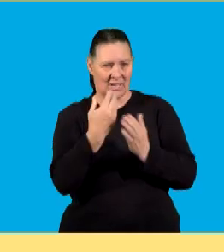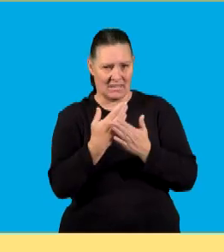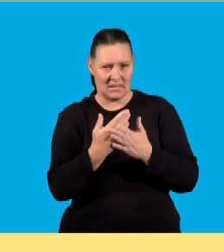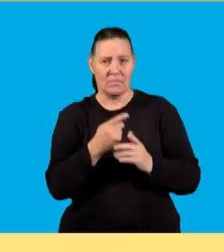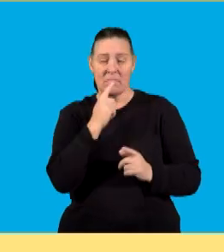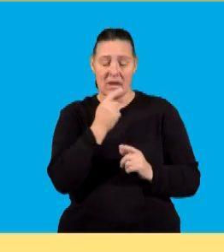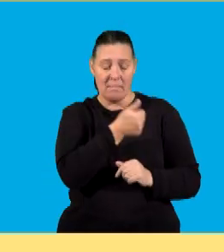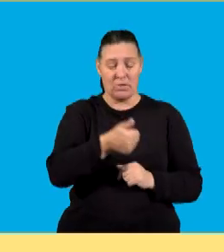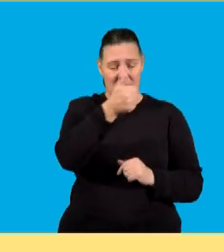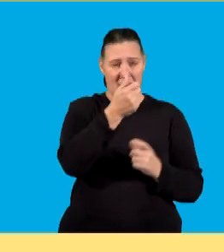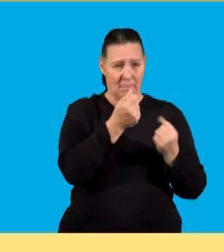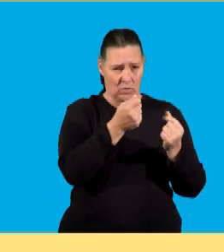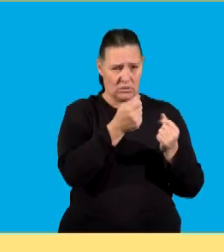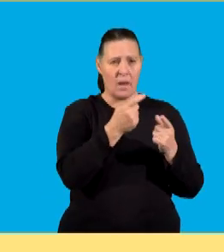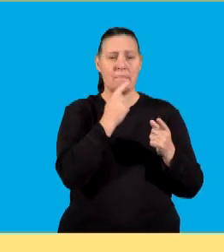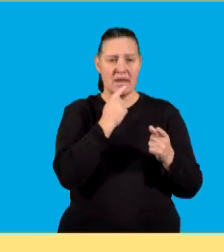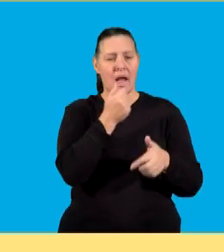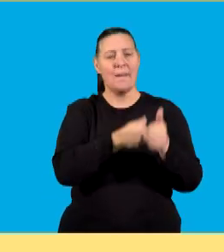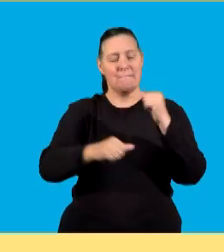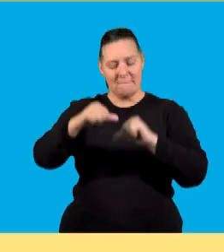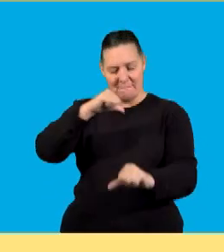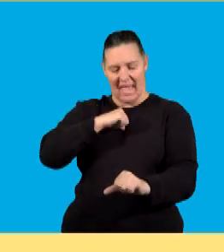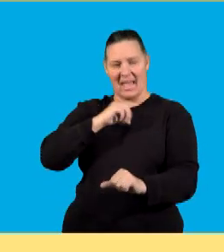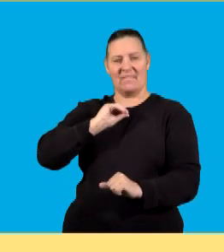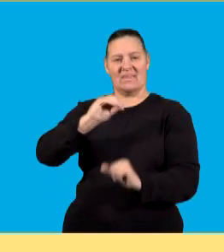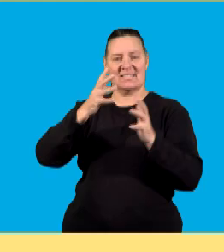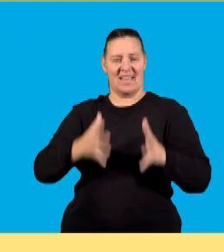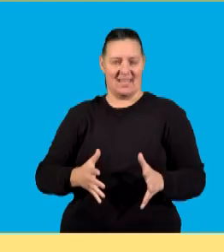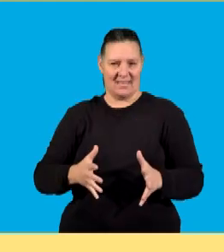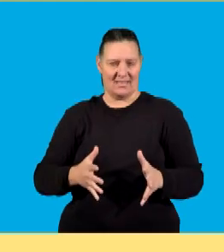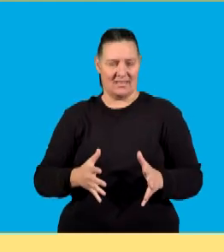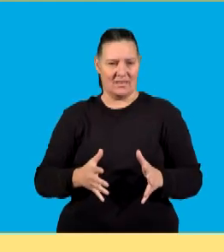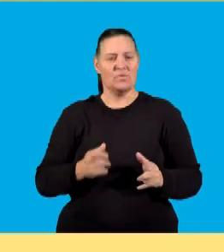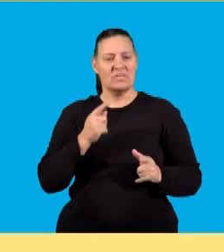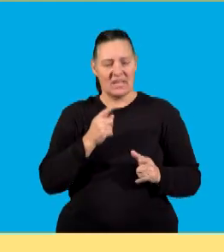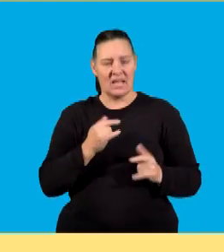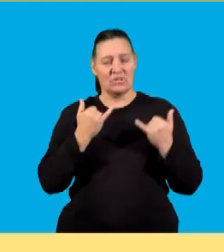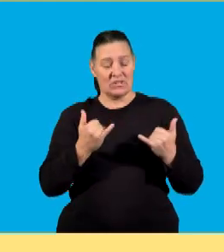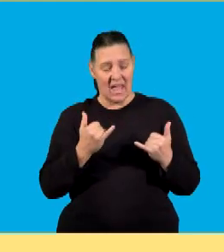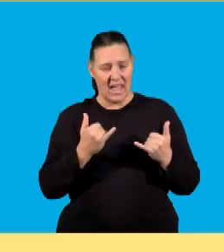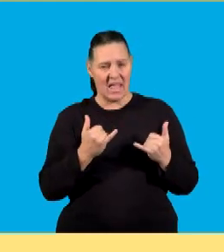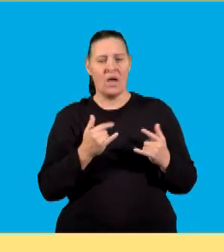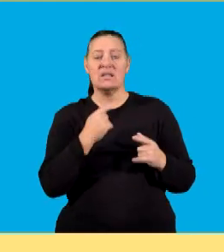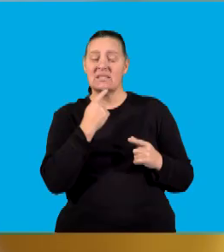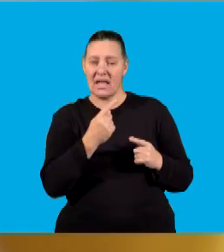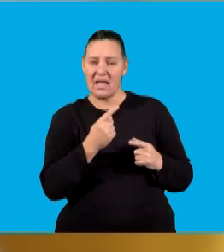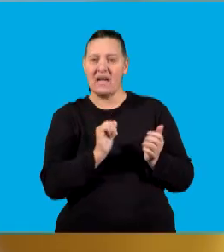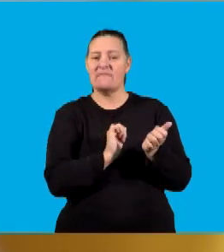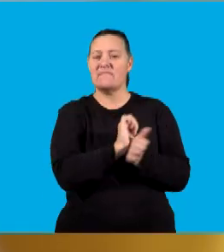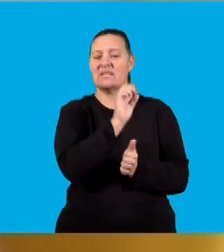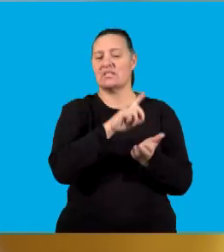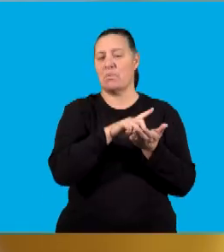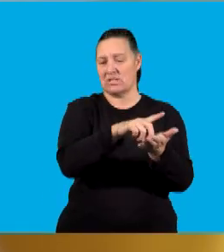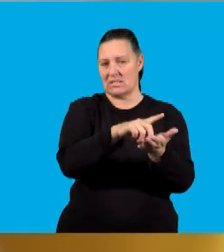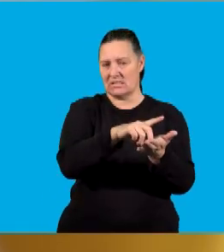fixed deposit, that is the principal amount, is returned to the investor. So you will see in today's class, we're going to talk